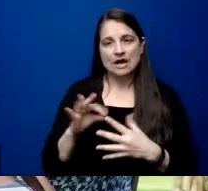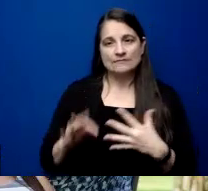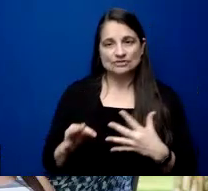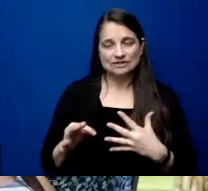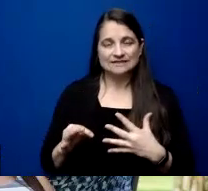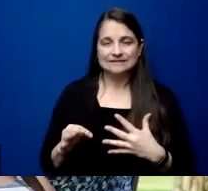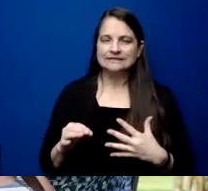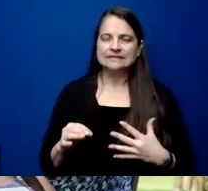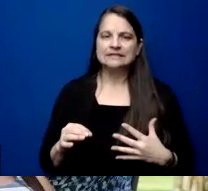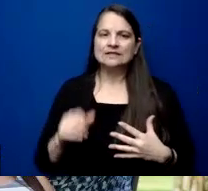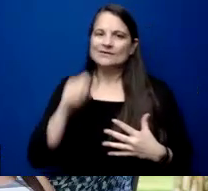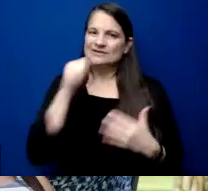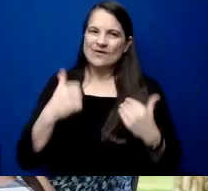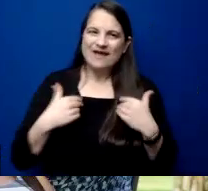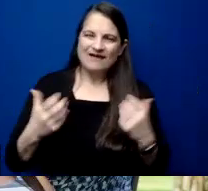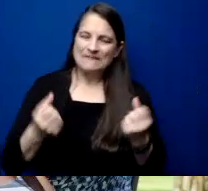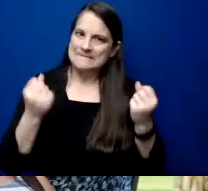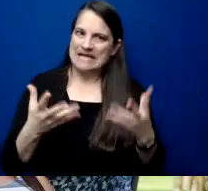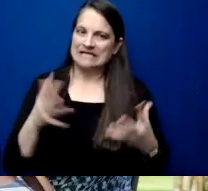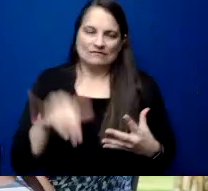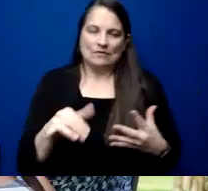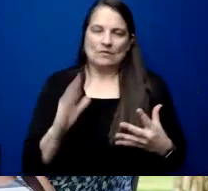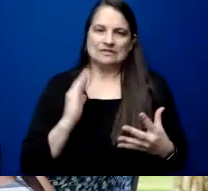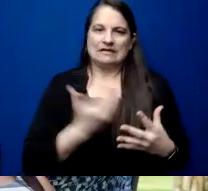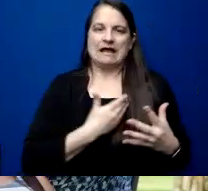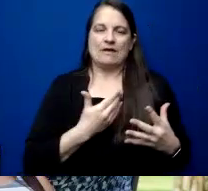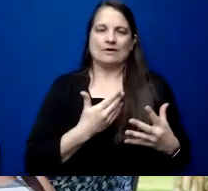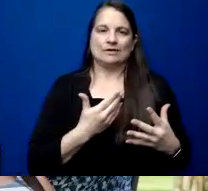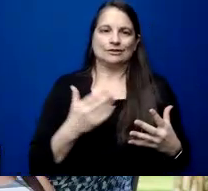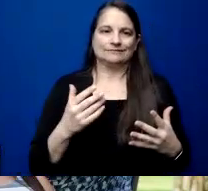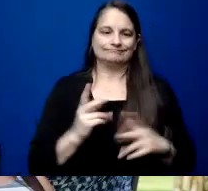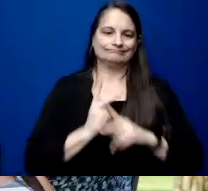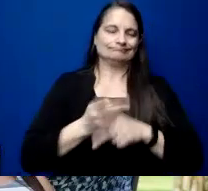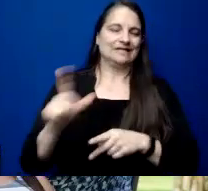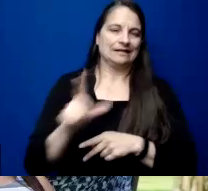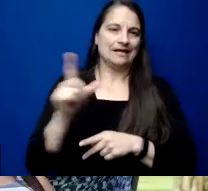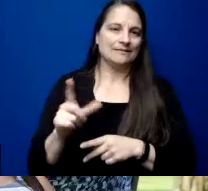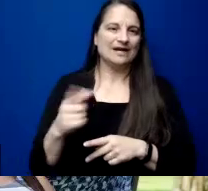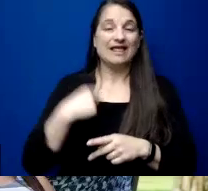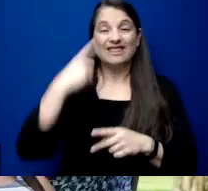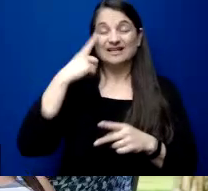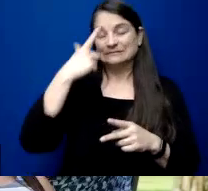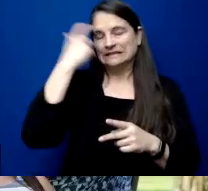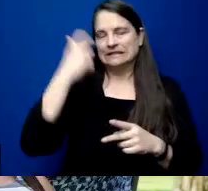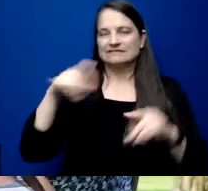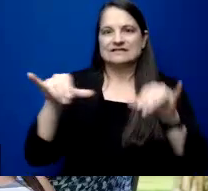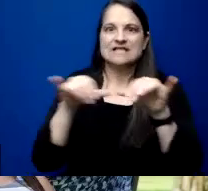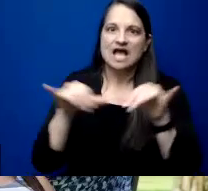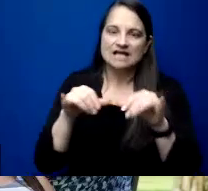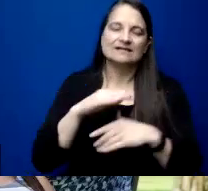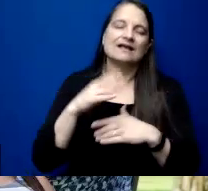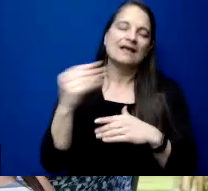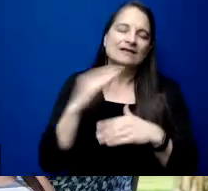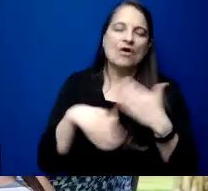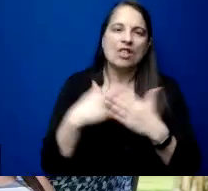have as many of those in our lending library, just based on, I think, sheer size and also all the